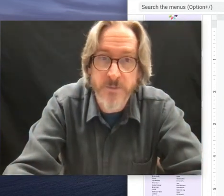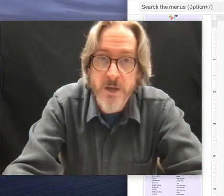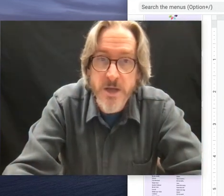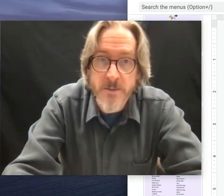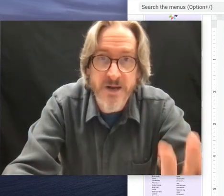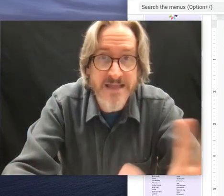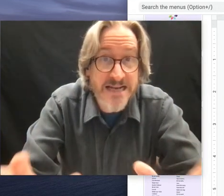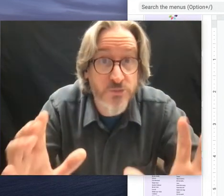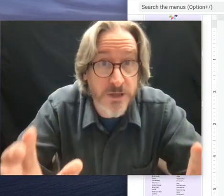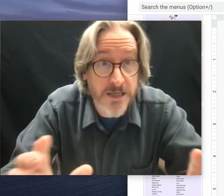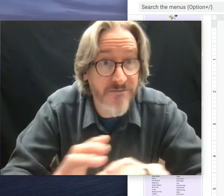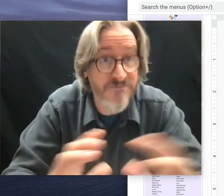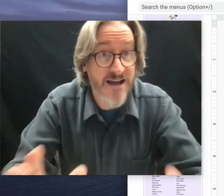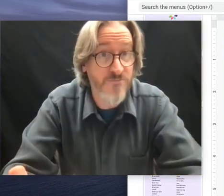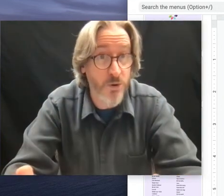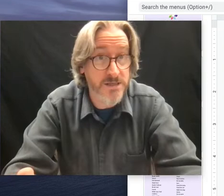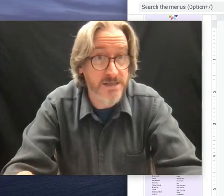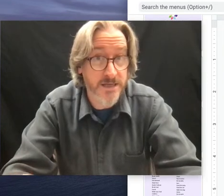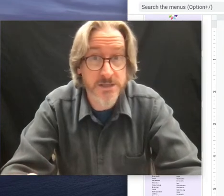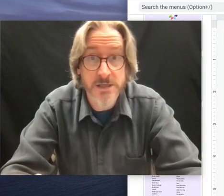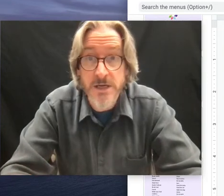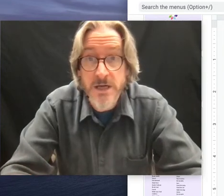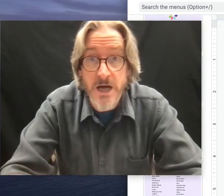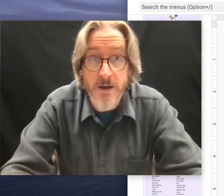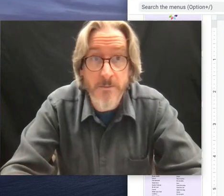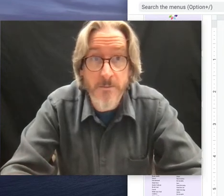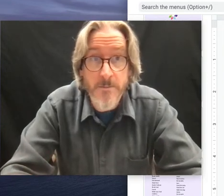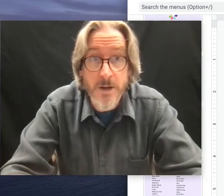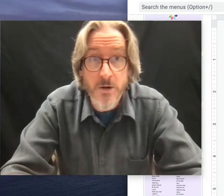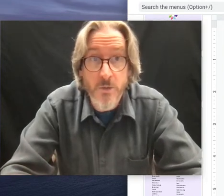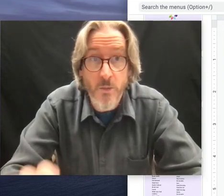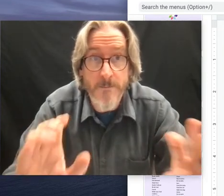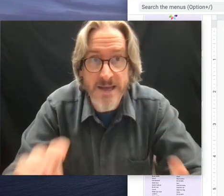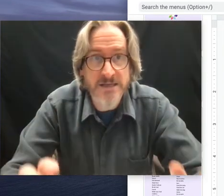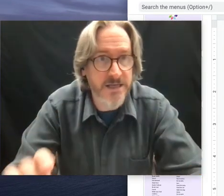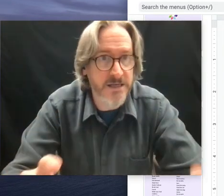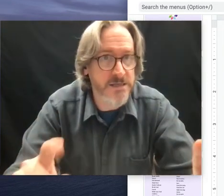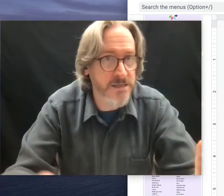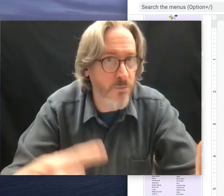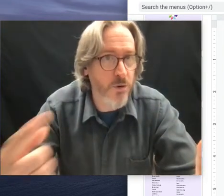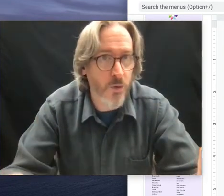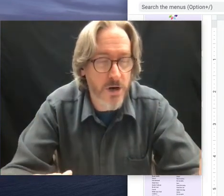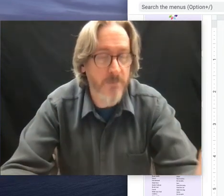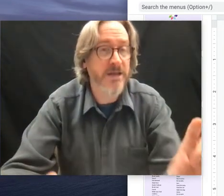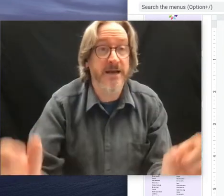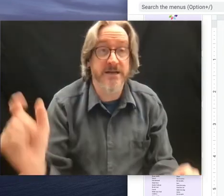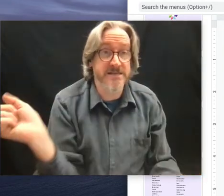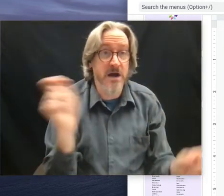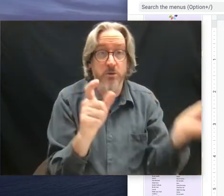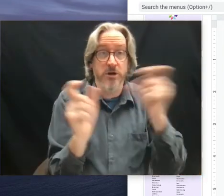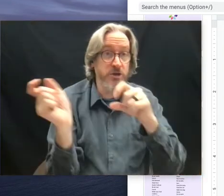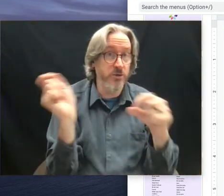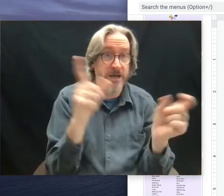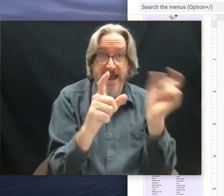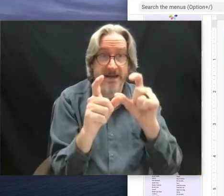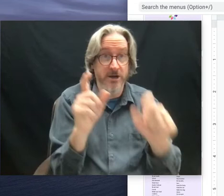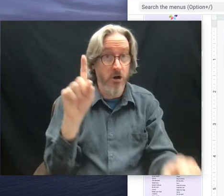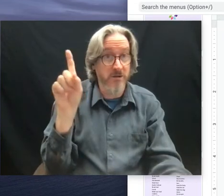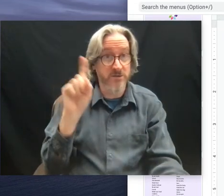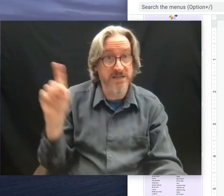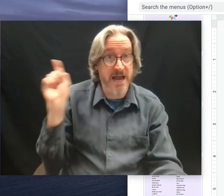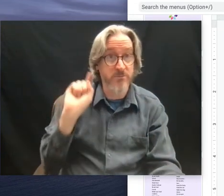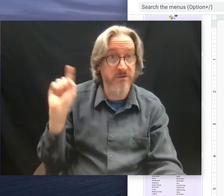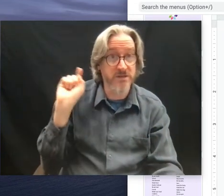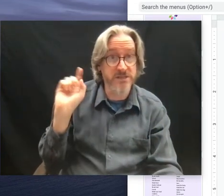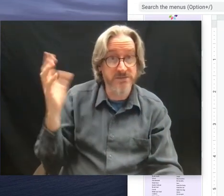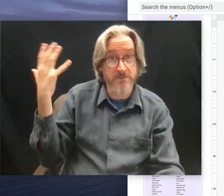them all. But that's really 5.6. What makes these more and more complicated is now you can add in all